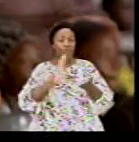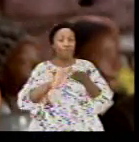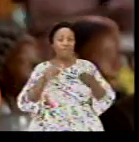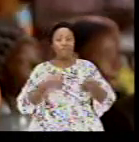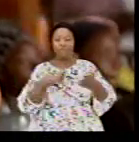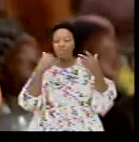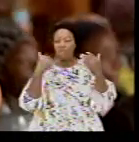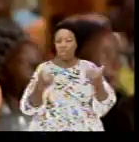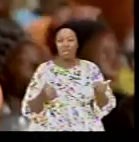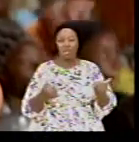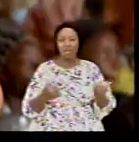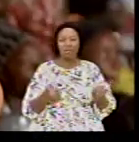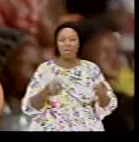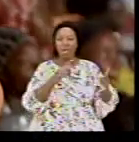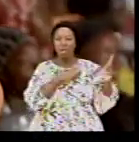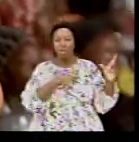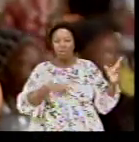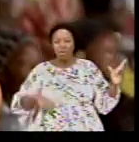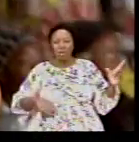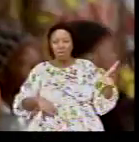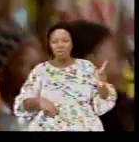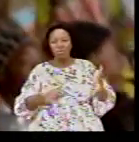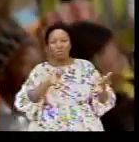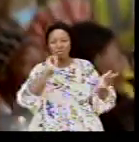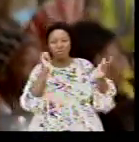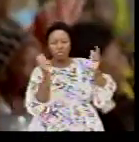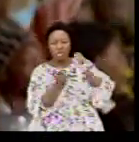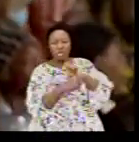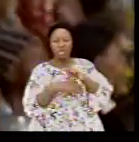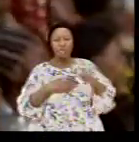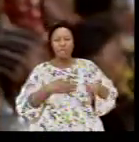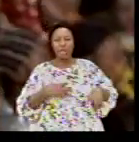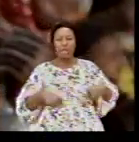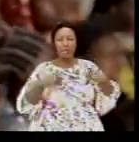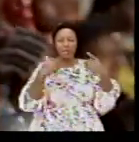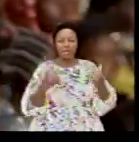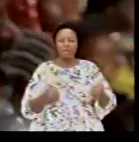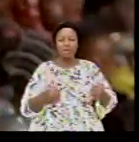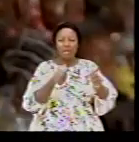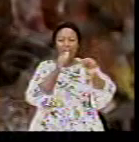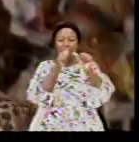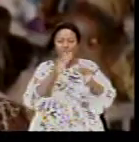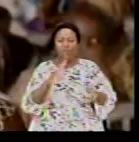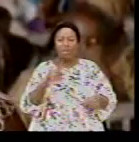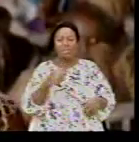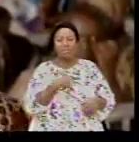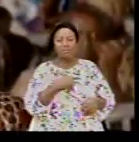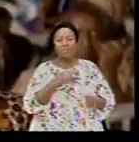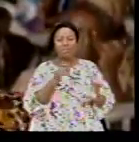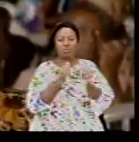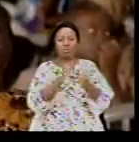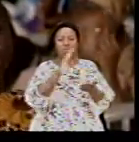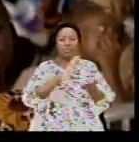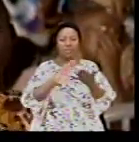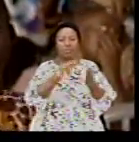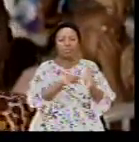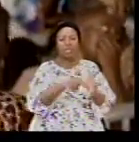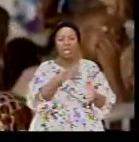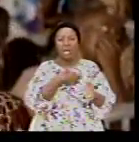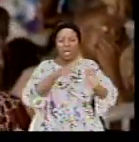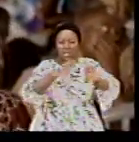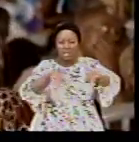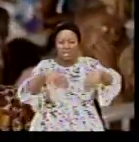now. Lord, change my life now. Grant me your forgiveness and grant